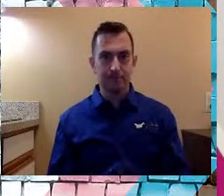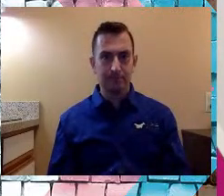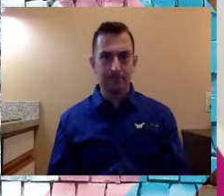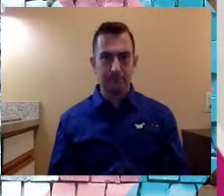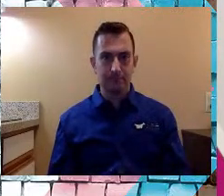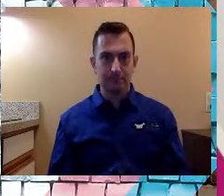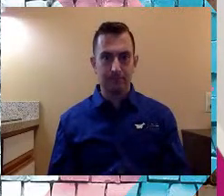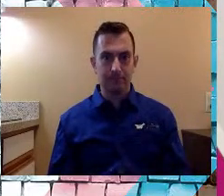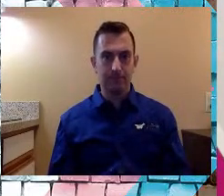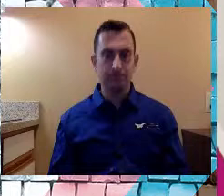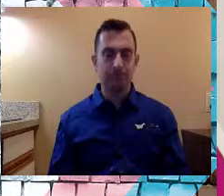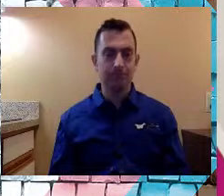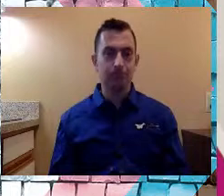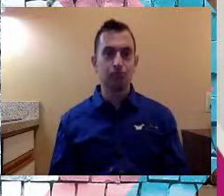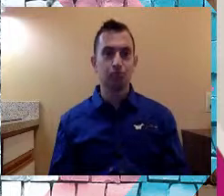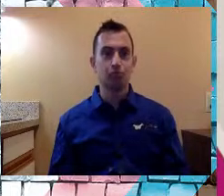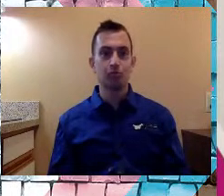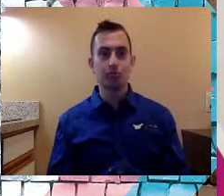Tying it once,